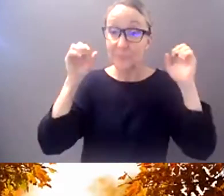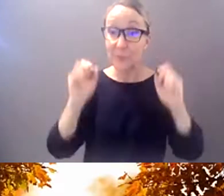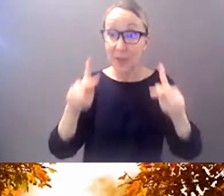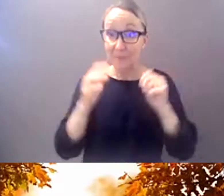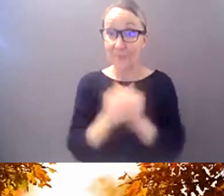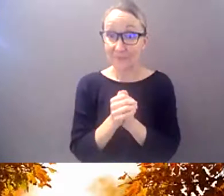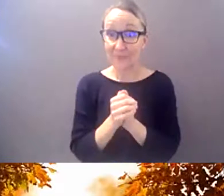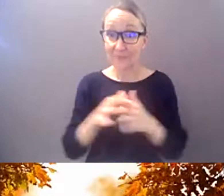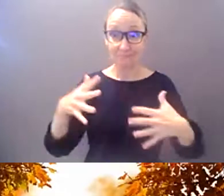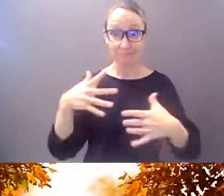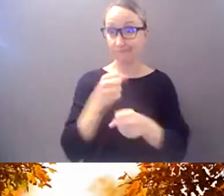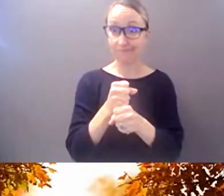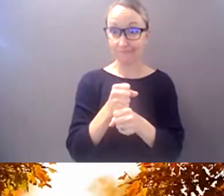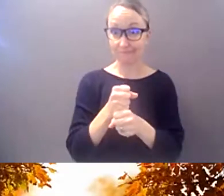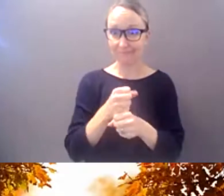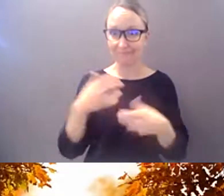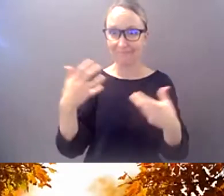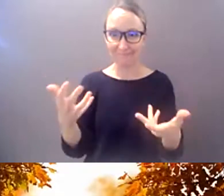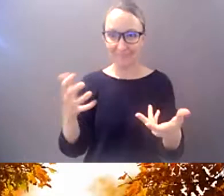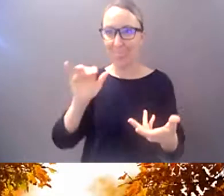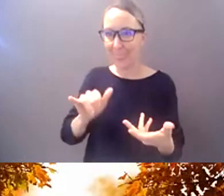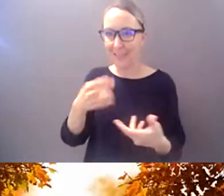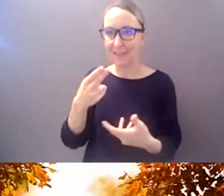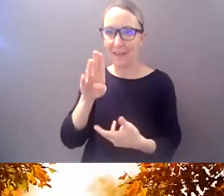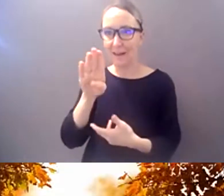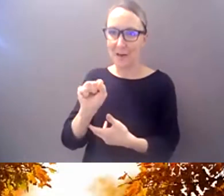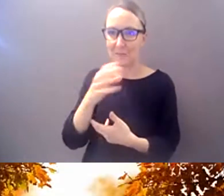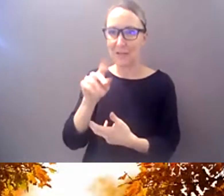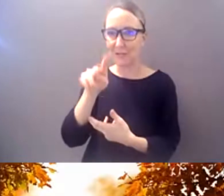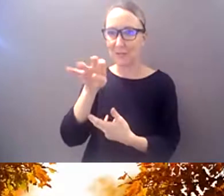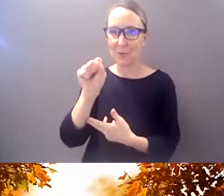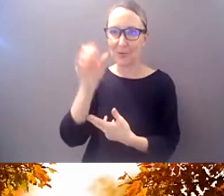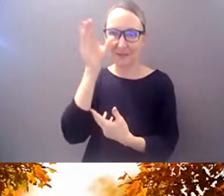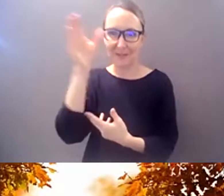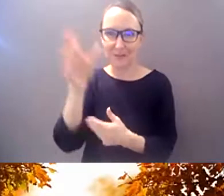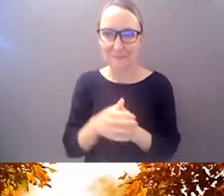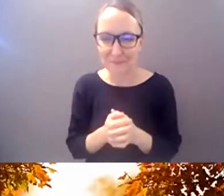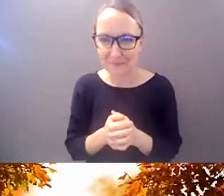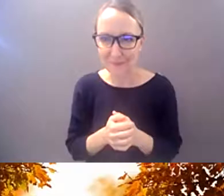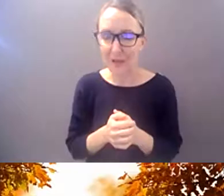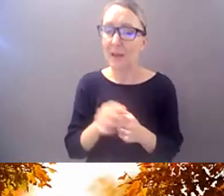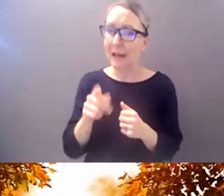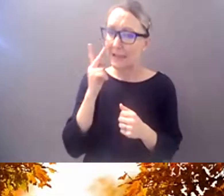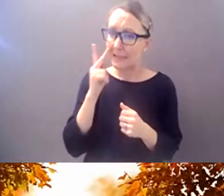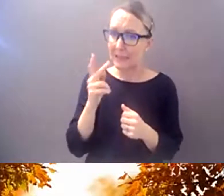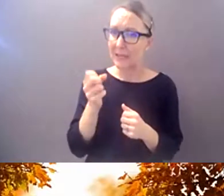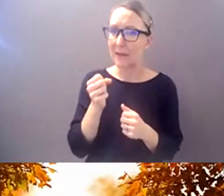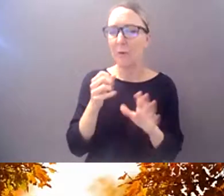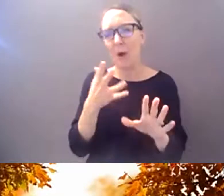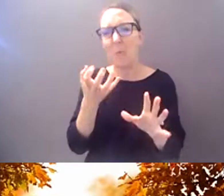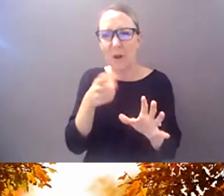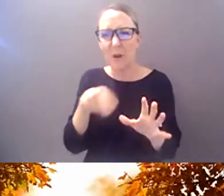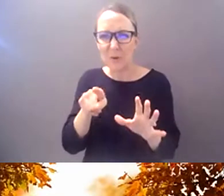in a nutshell, that's the hubs and spokes concept. We do have a few questions that we'd like you to consider as a